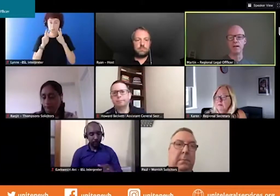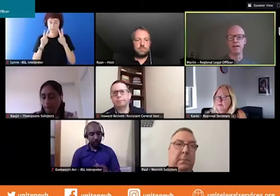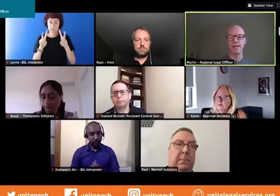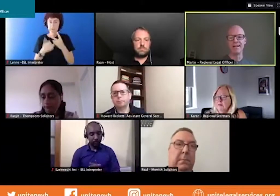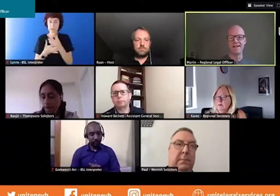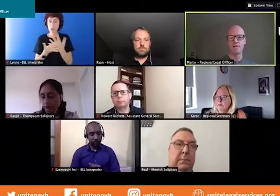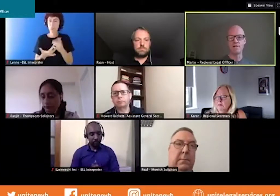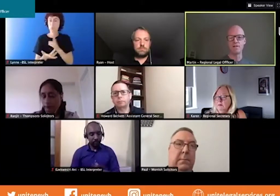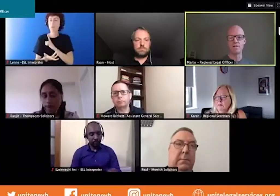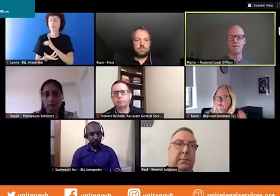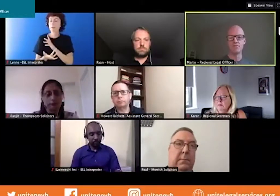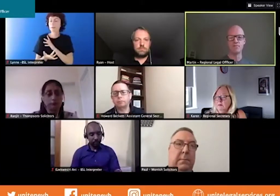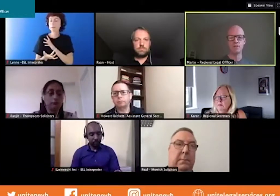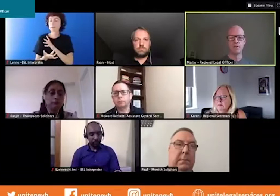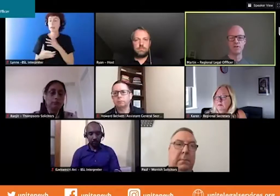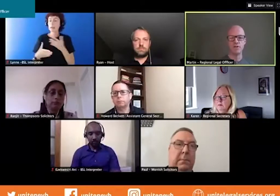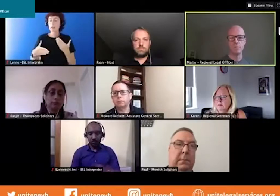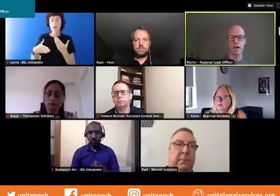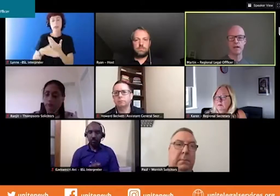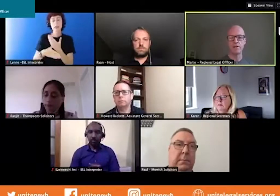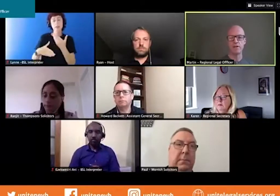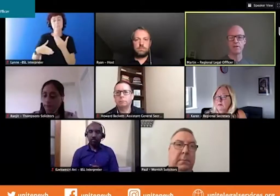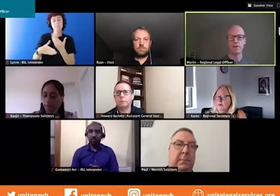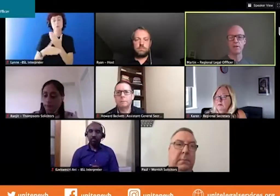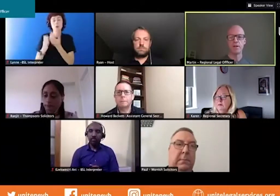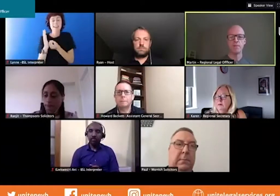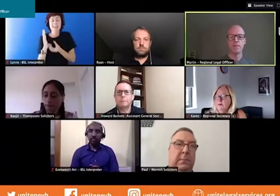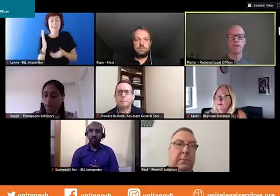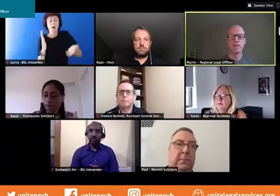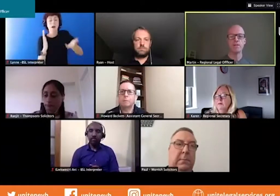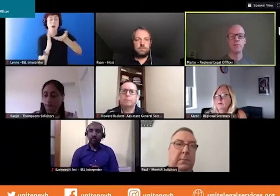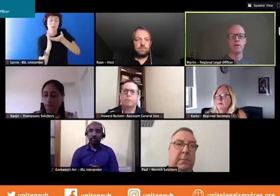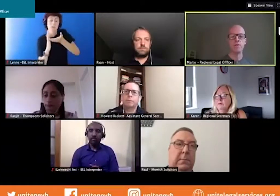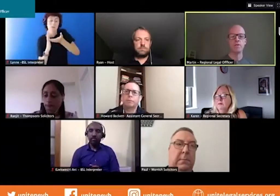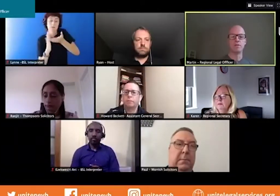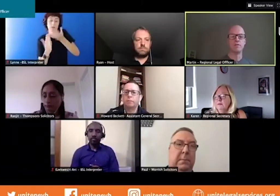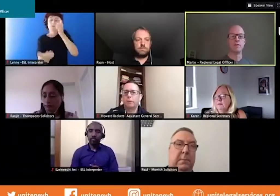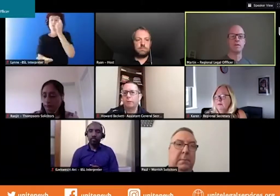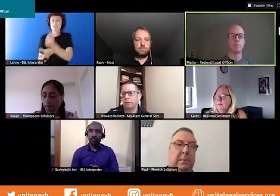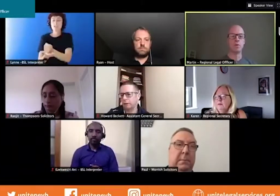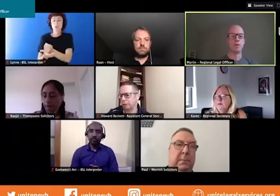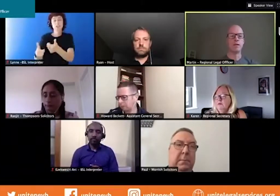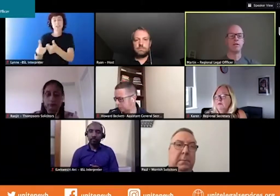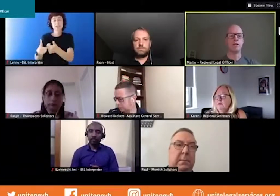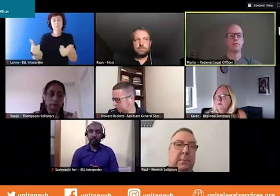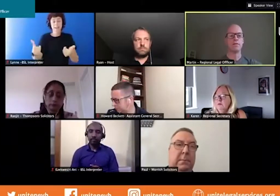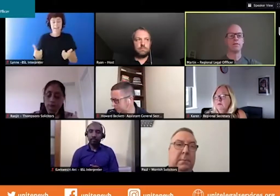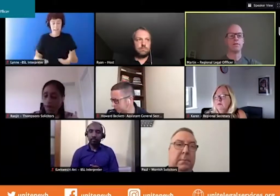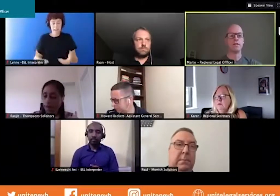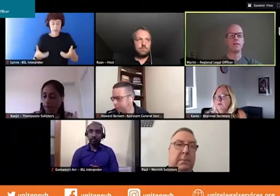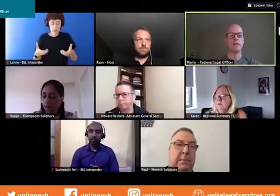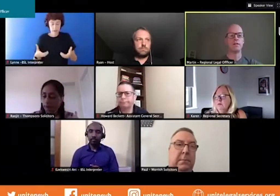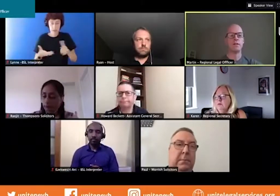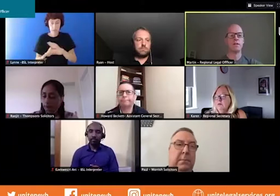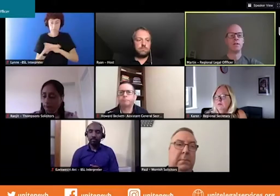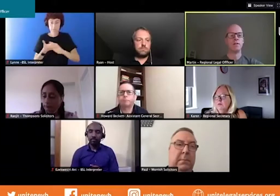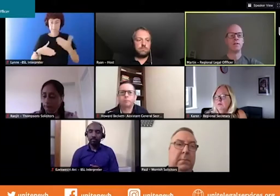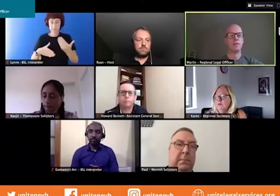employer enhances redundancy packages. And this is about giving the employer confidence that they